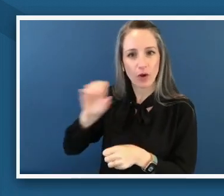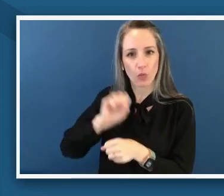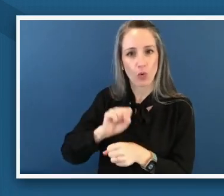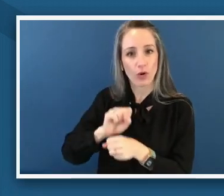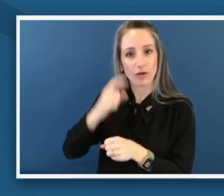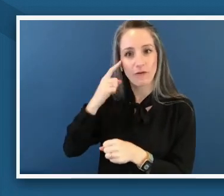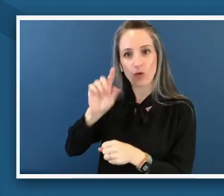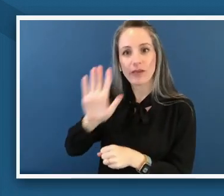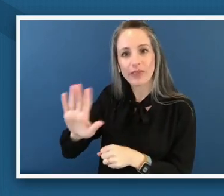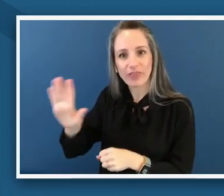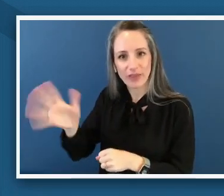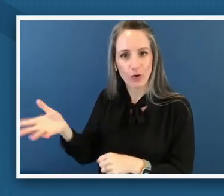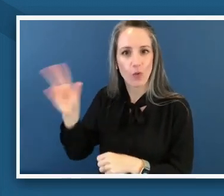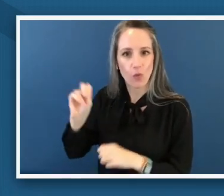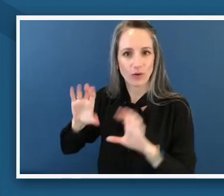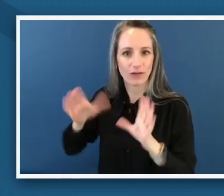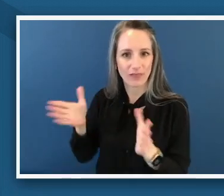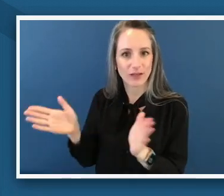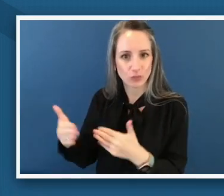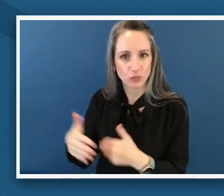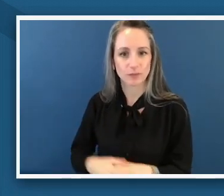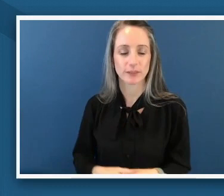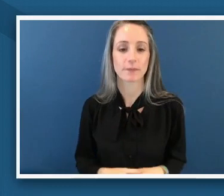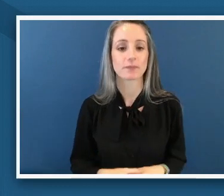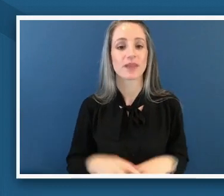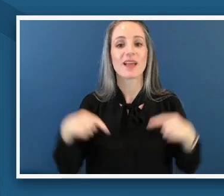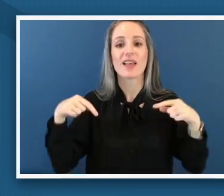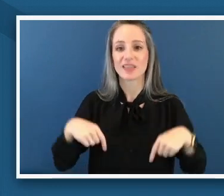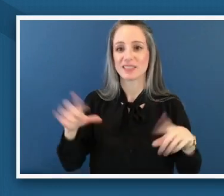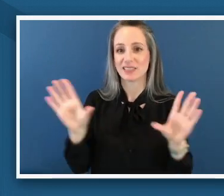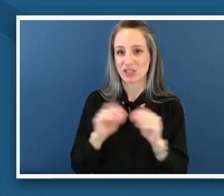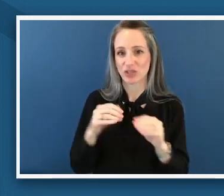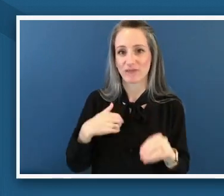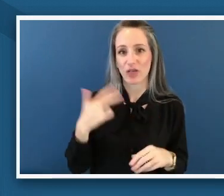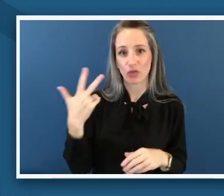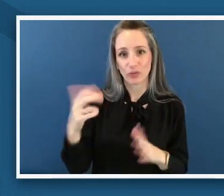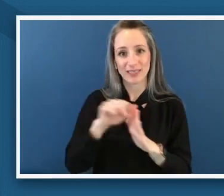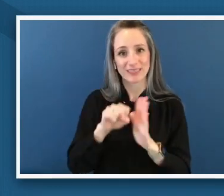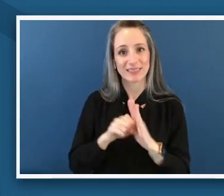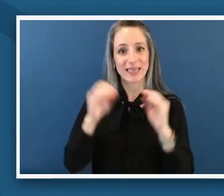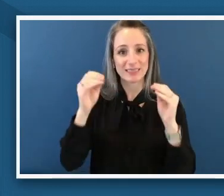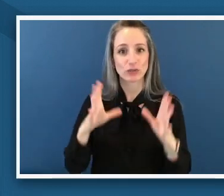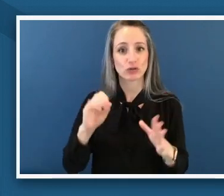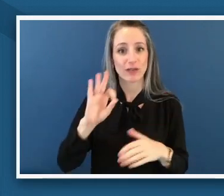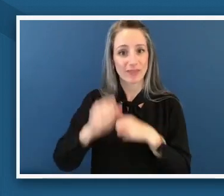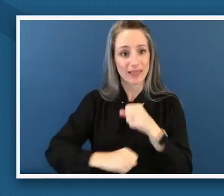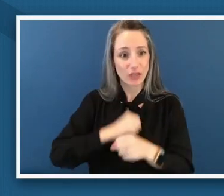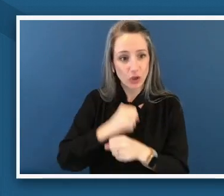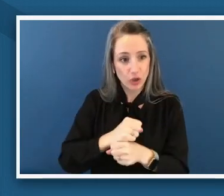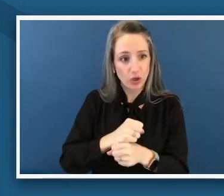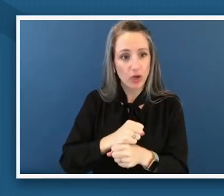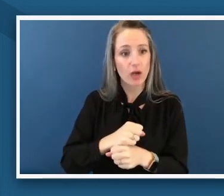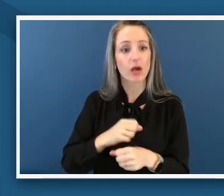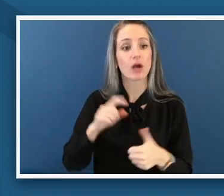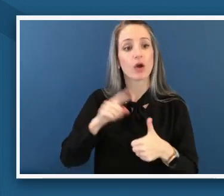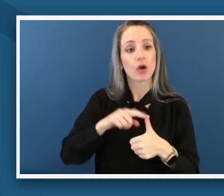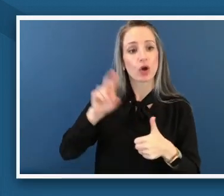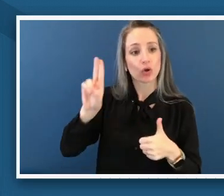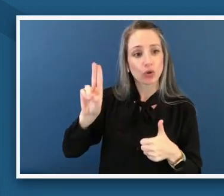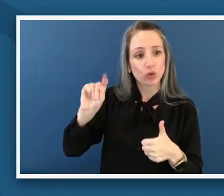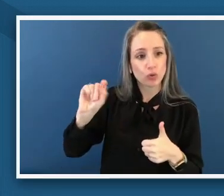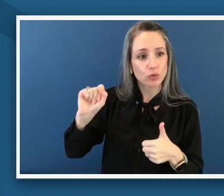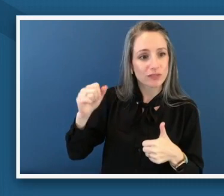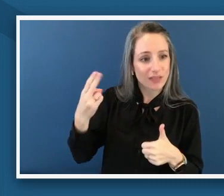classrooms. This session includes 3 state teachers of the year representing Utah, we're missing one,